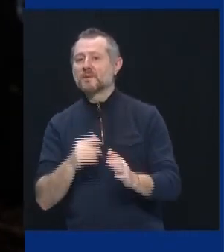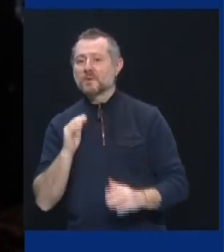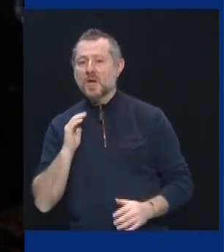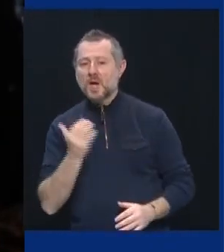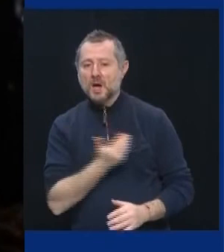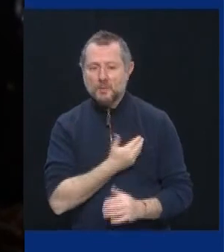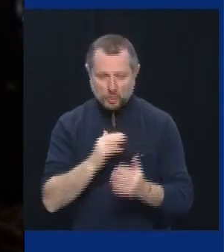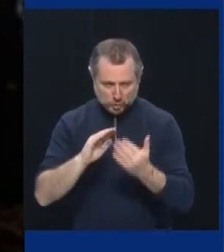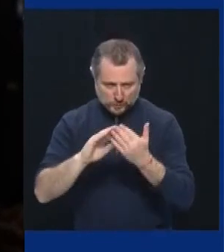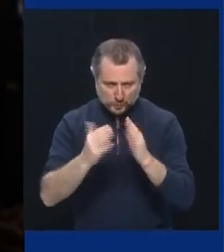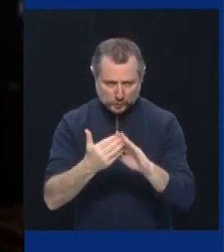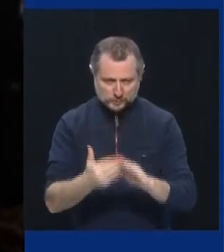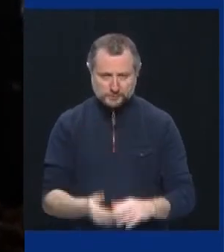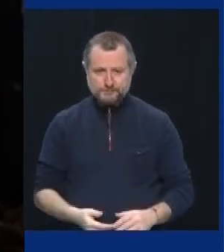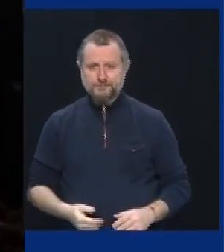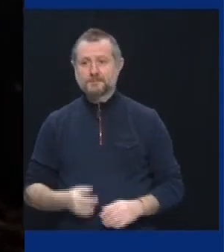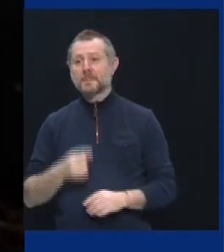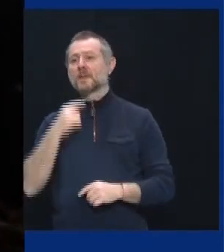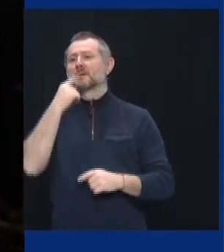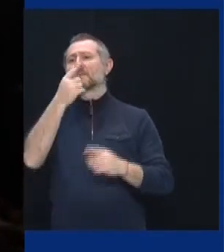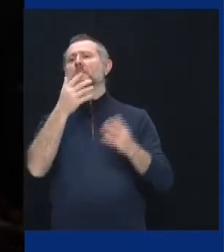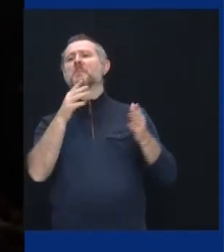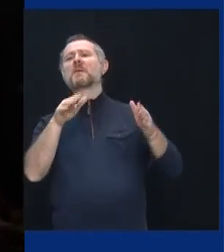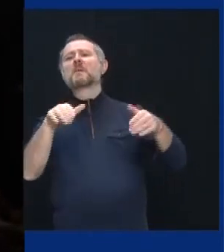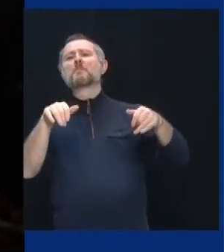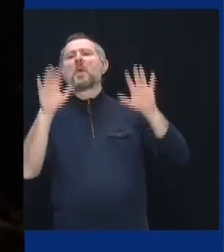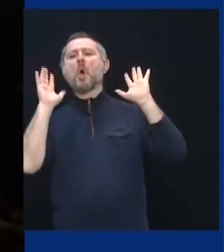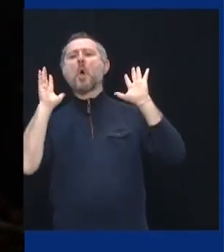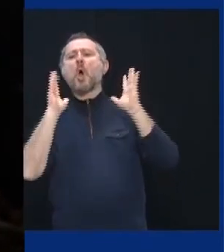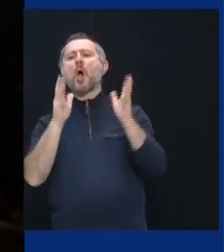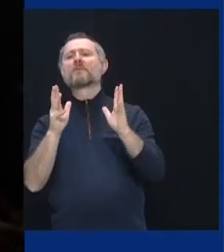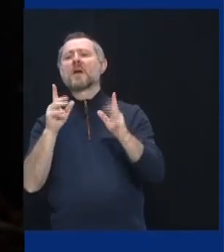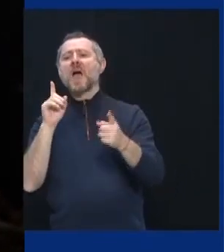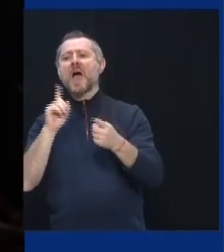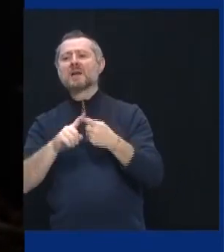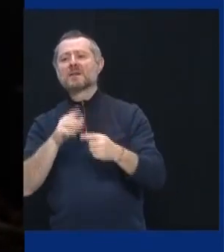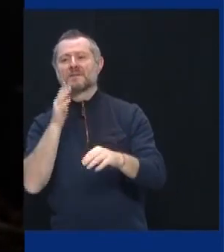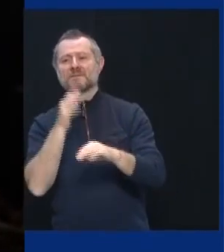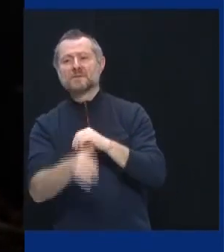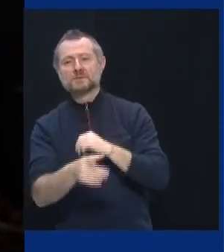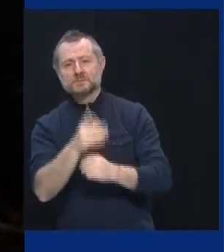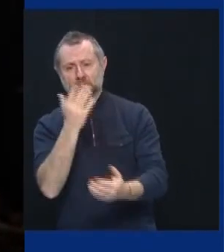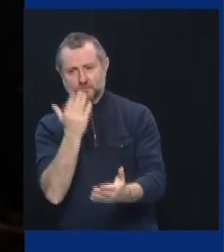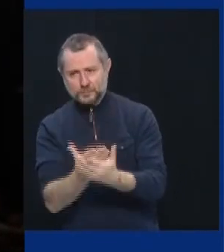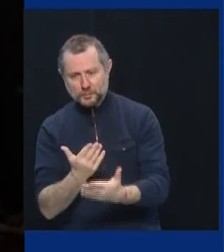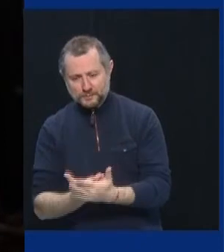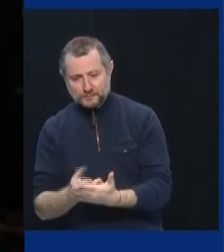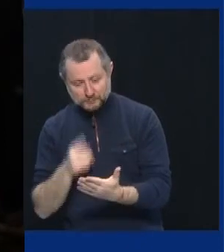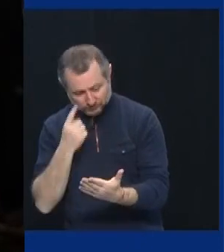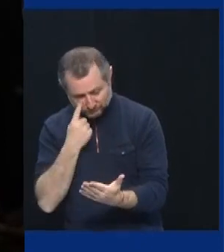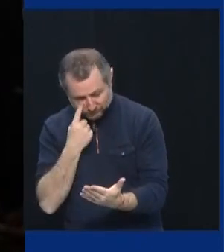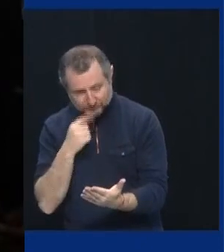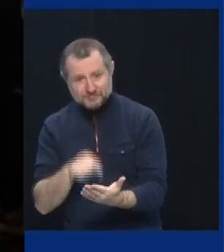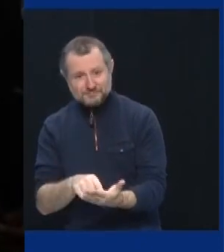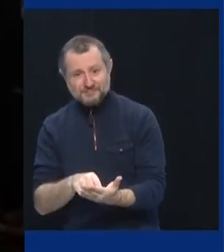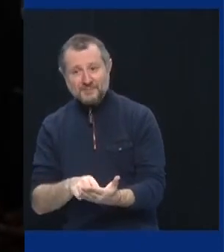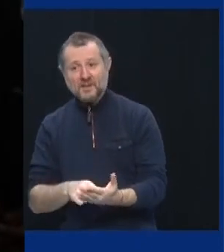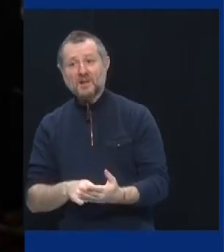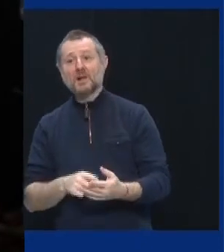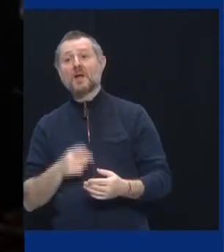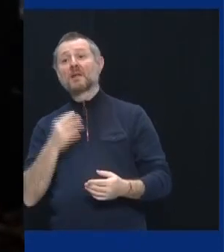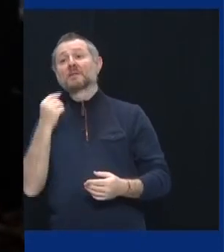saying back off until you got some facts, and at the same time to say to the